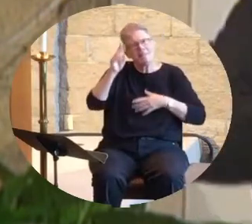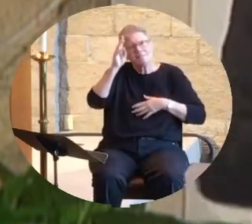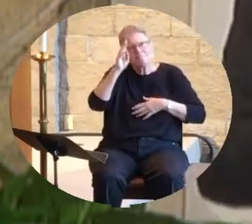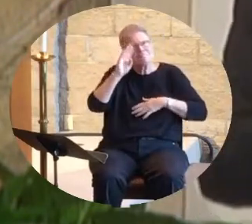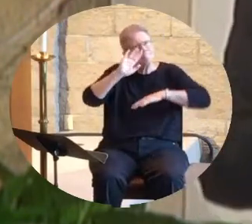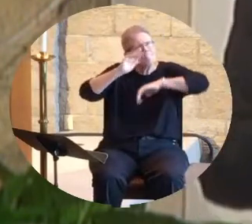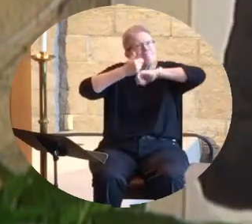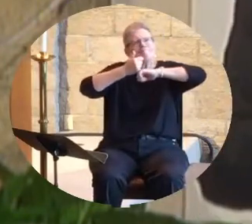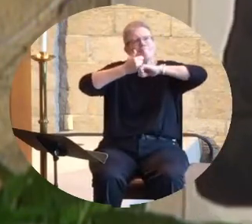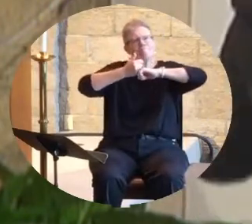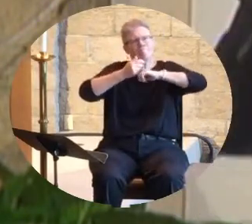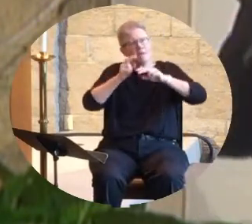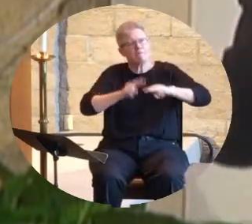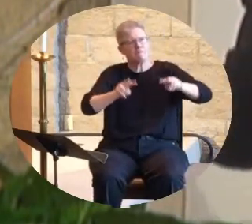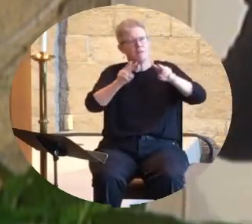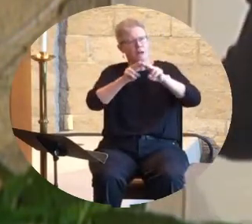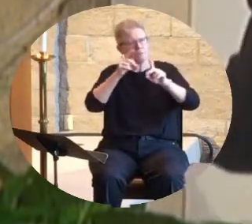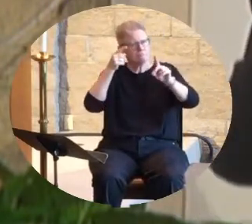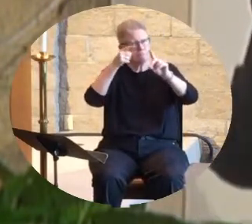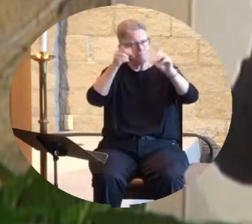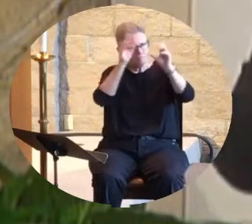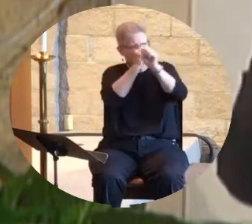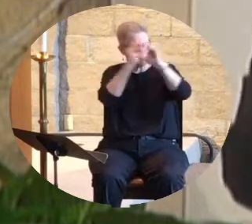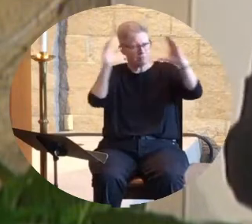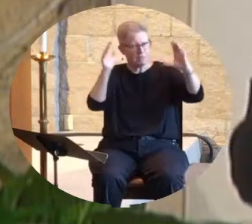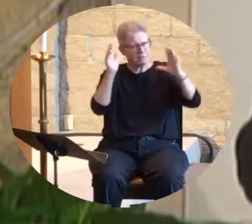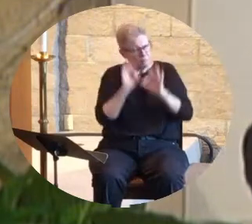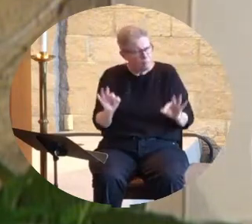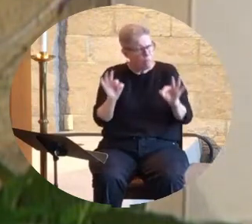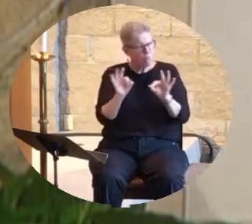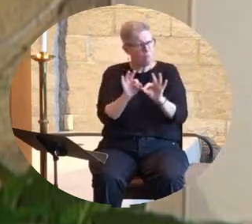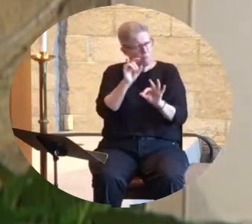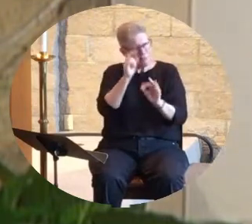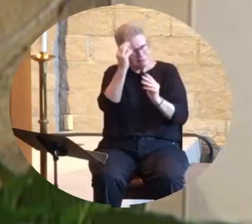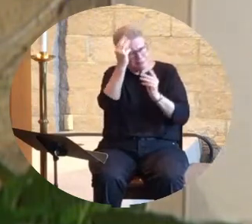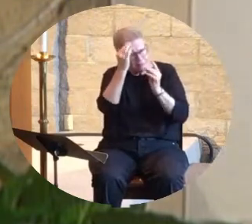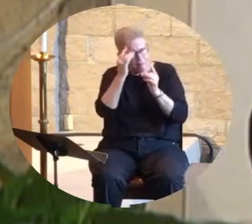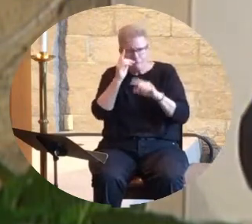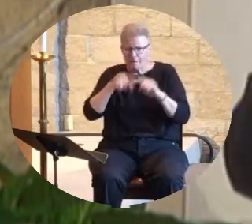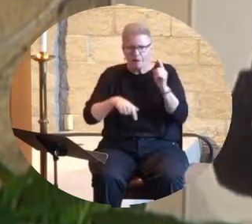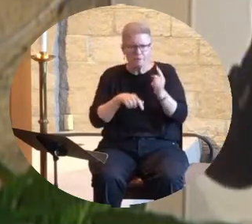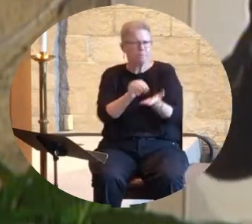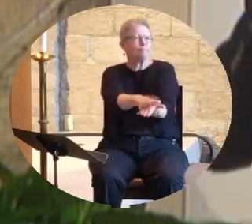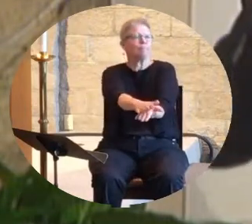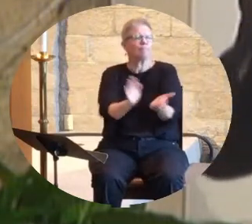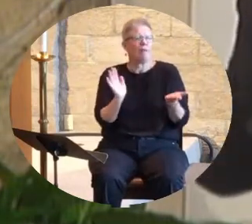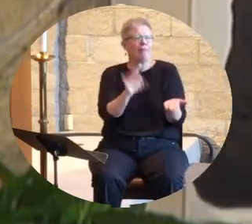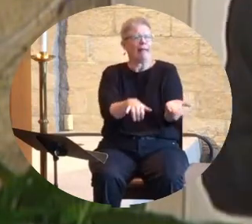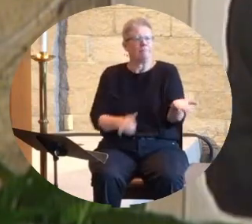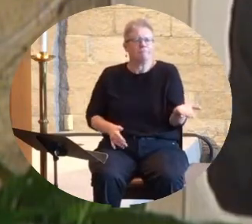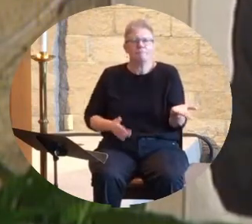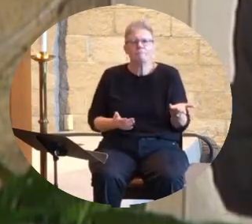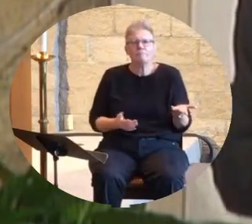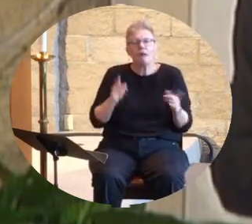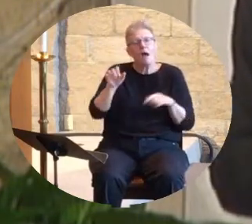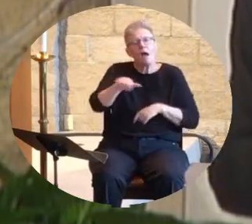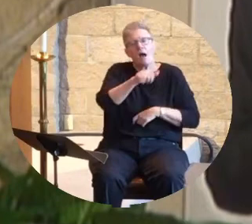important. And then, of course, another part of wisdom, my friends, is intuition.